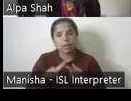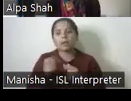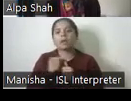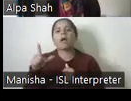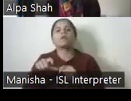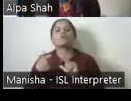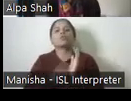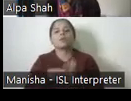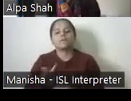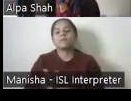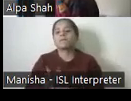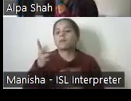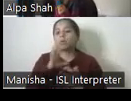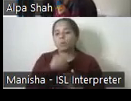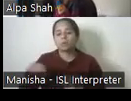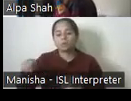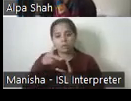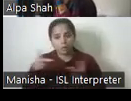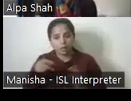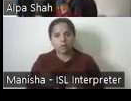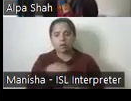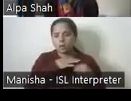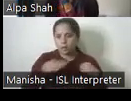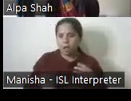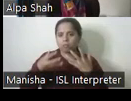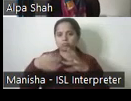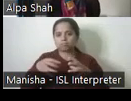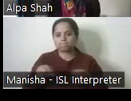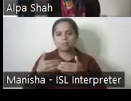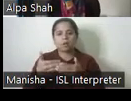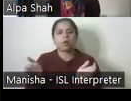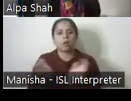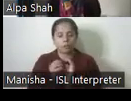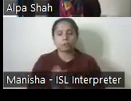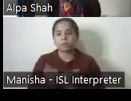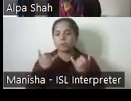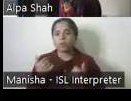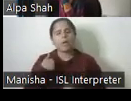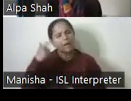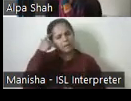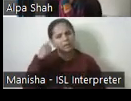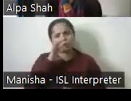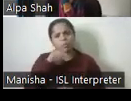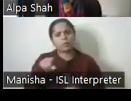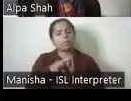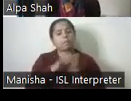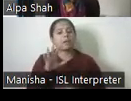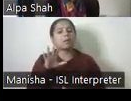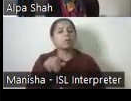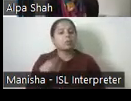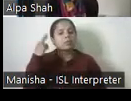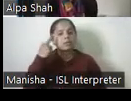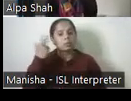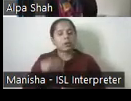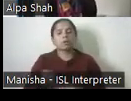values in contrast to their neighboring caste-divided communities? Now, I think perhaps the main reason Adivasis are